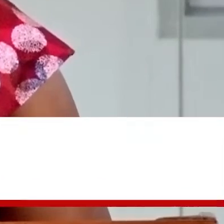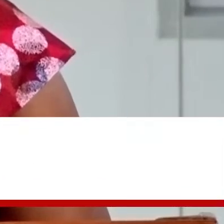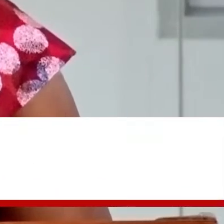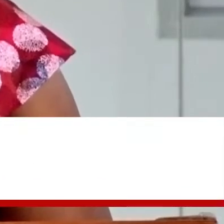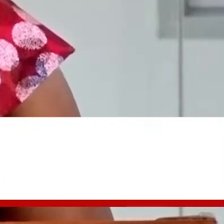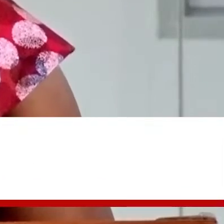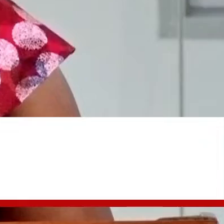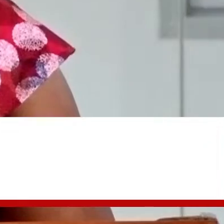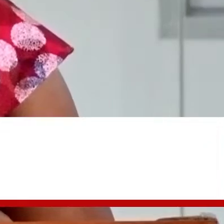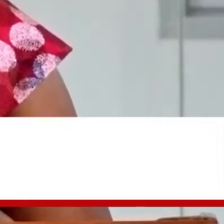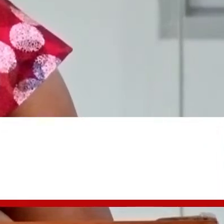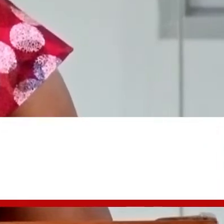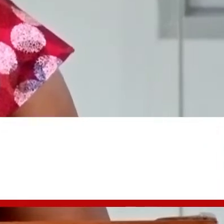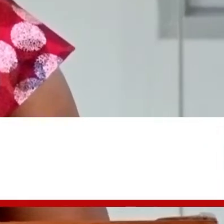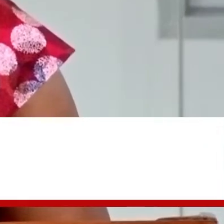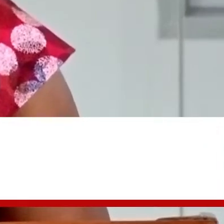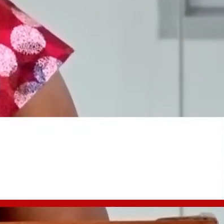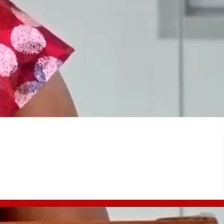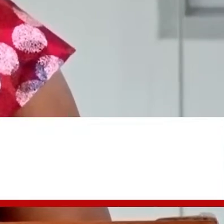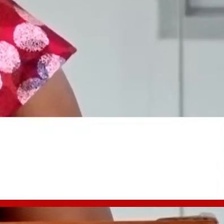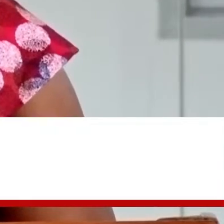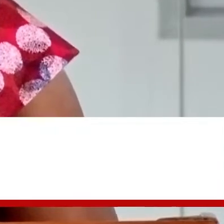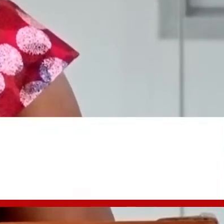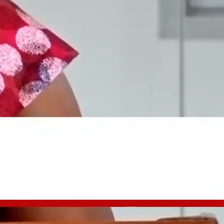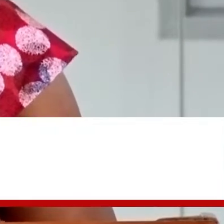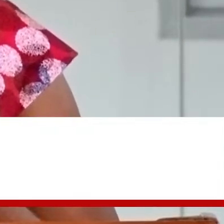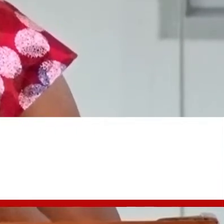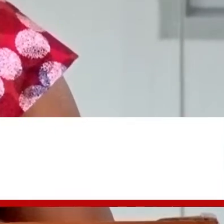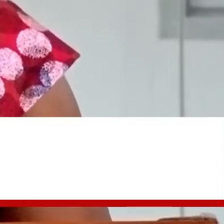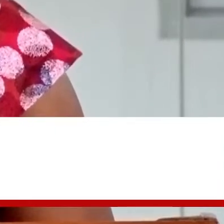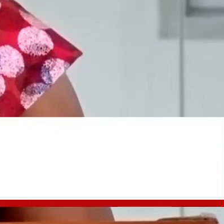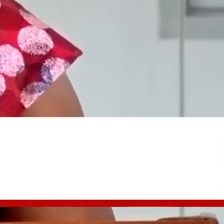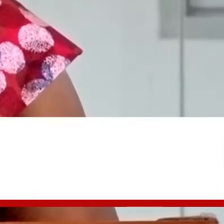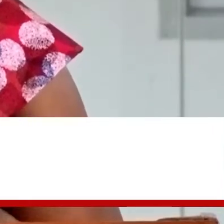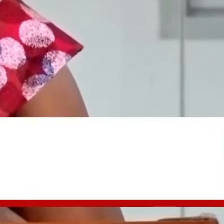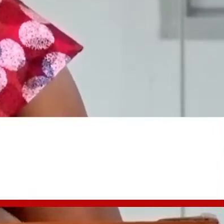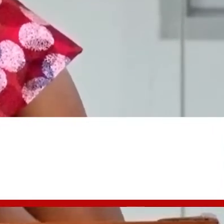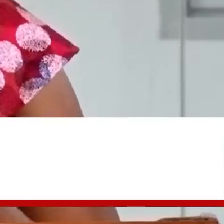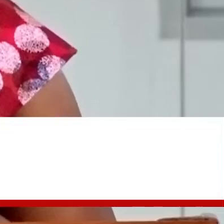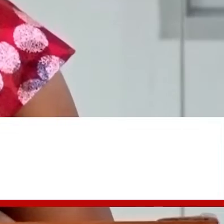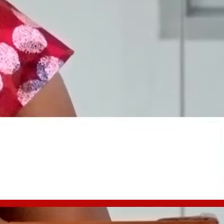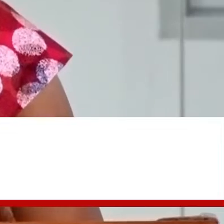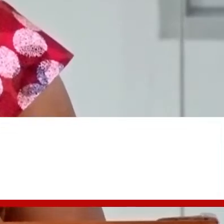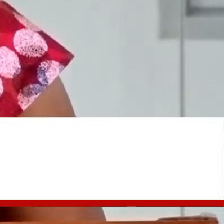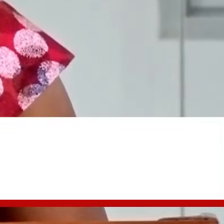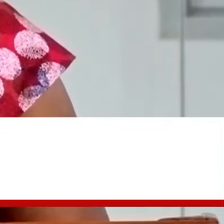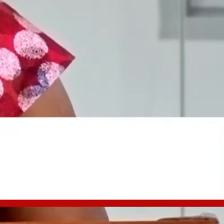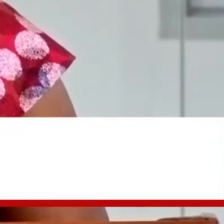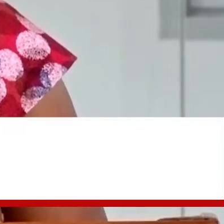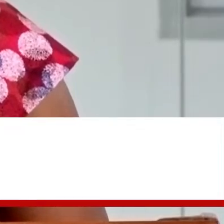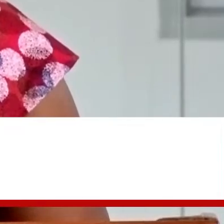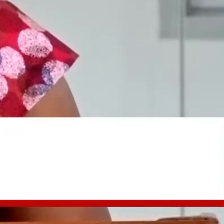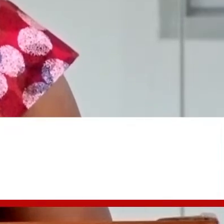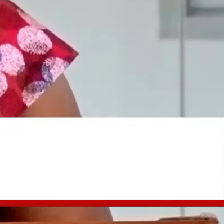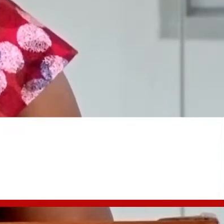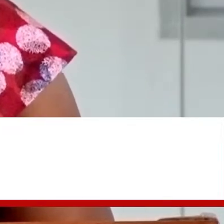I am, that when I call upon him, the Lord is my stronghold and I am safe in him. So we will not